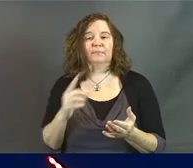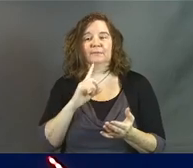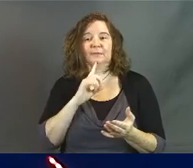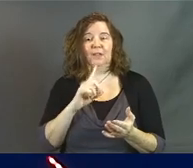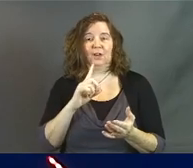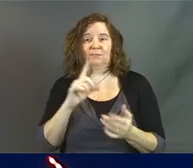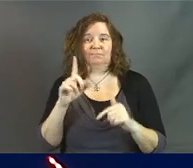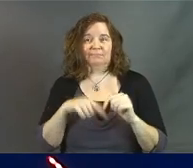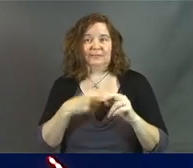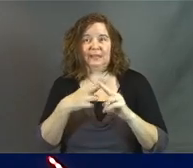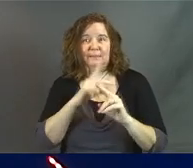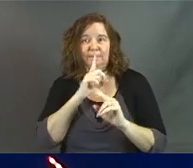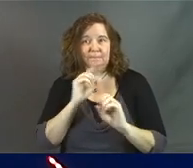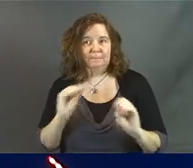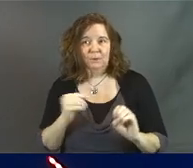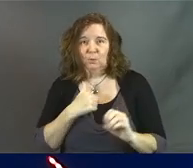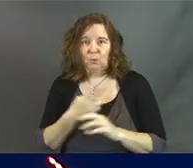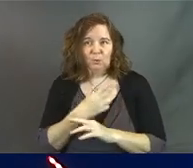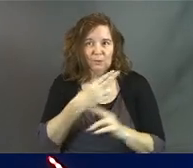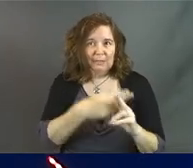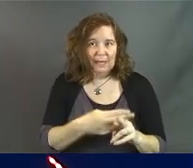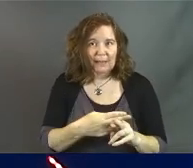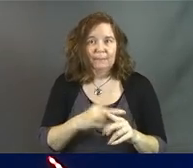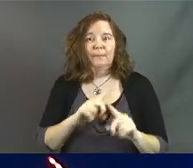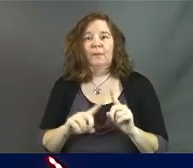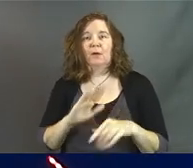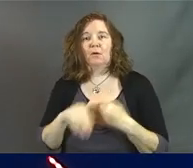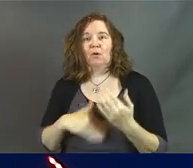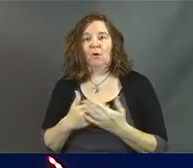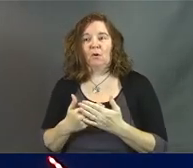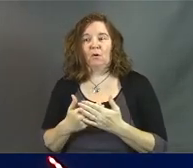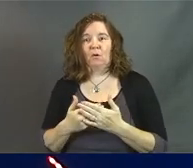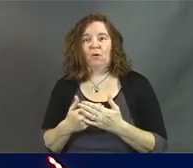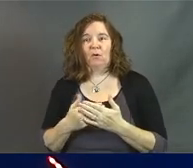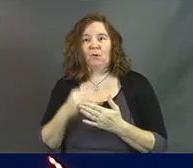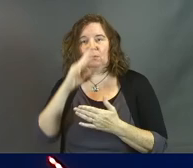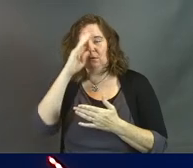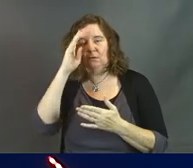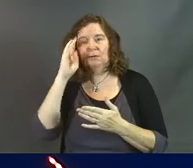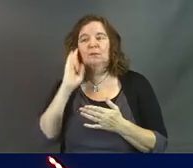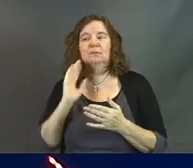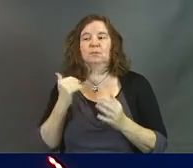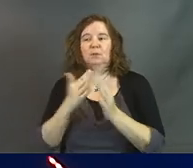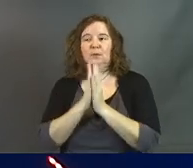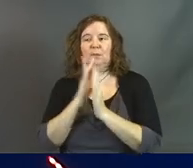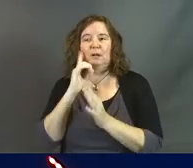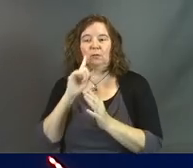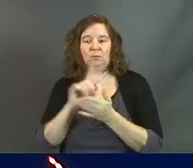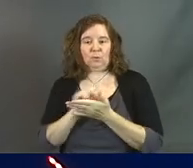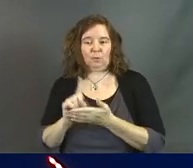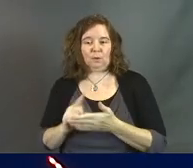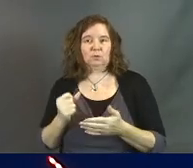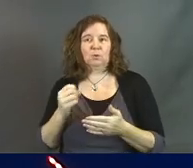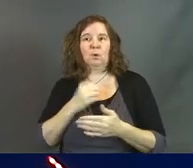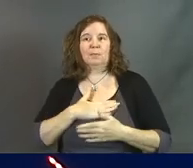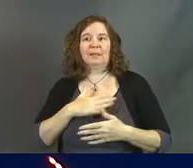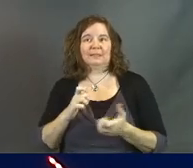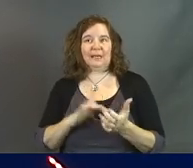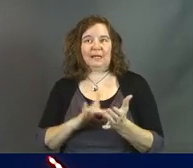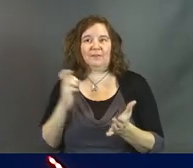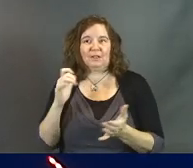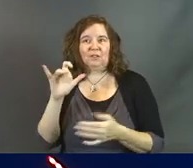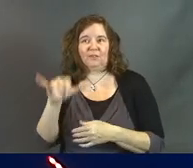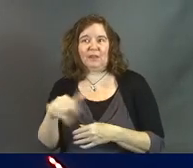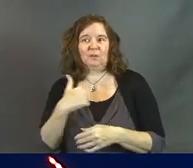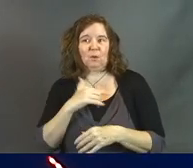they're anonymous. So we won't use names, but all of the prayer requests we will be praying for throughout the week. So please take advantage